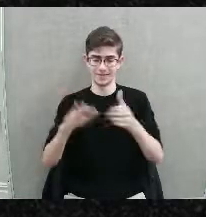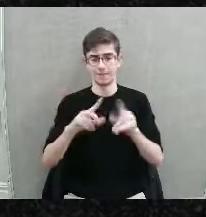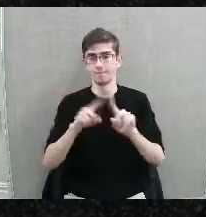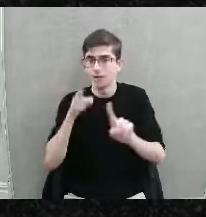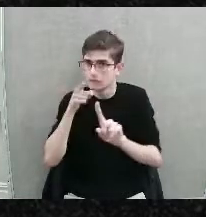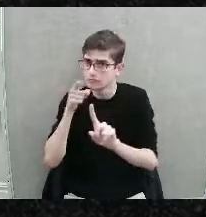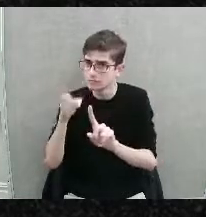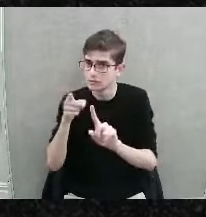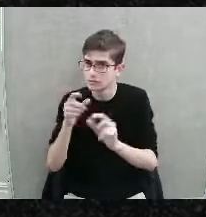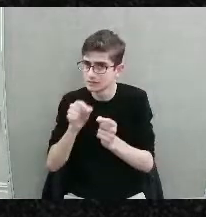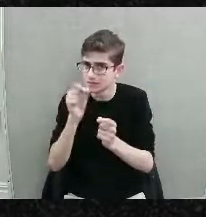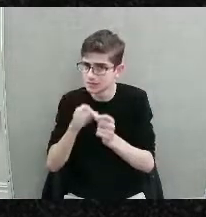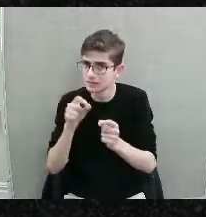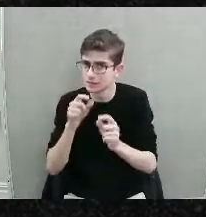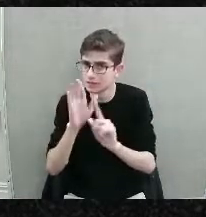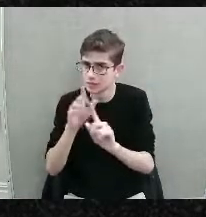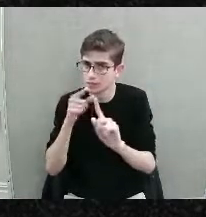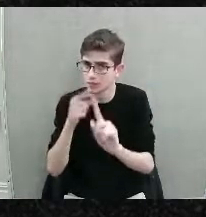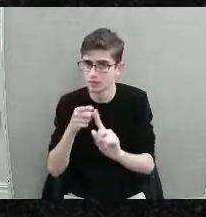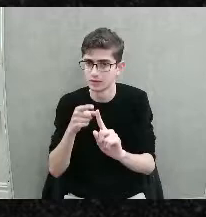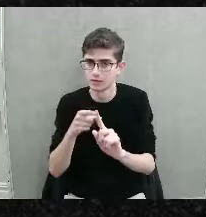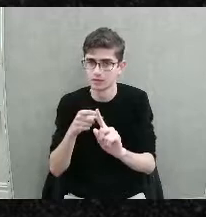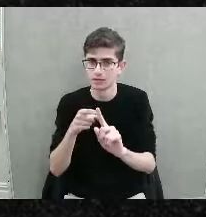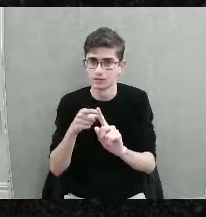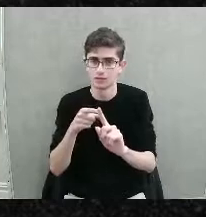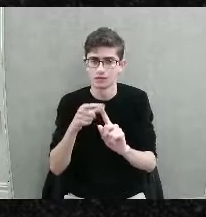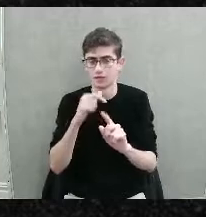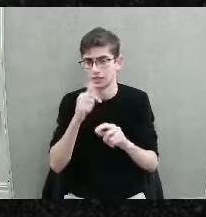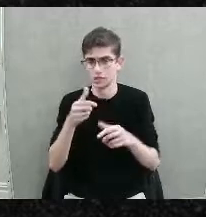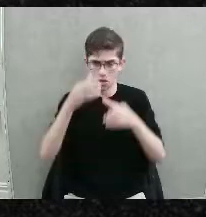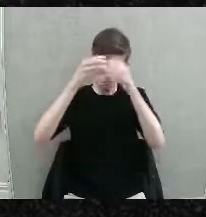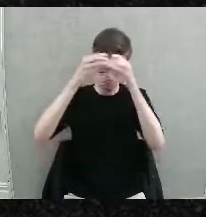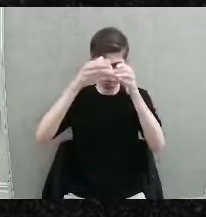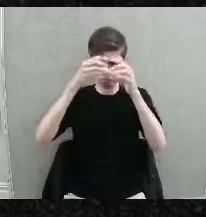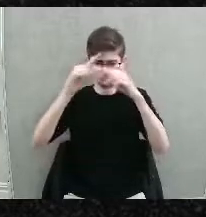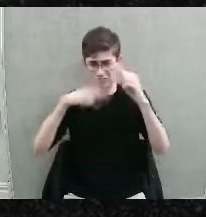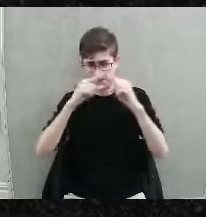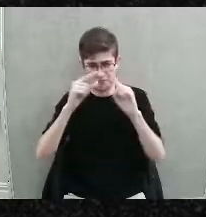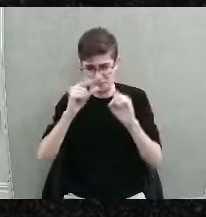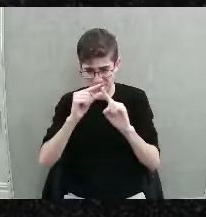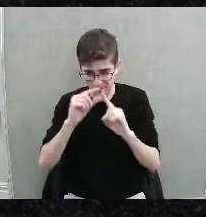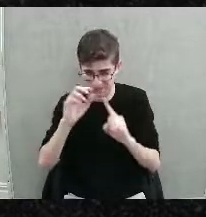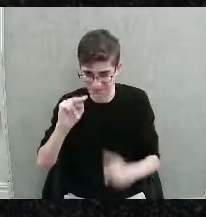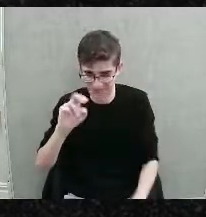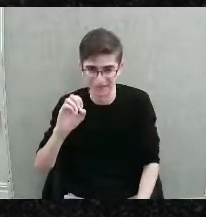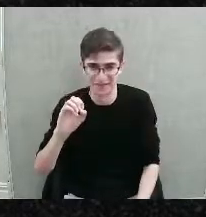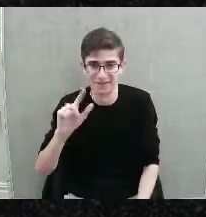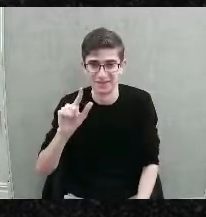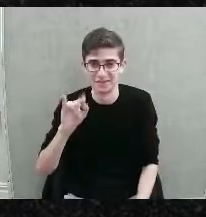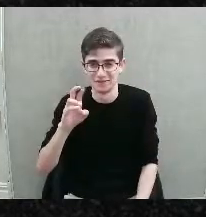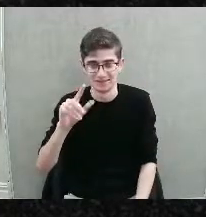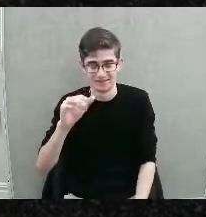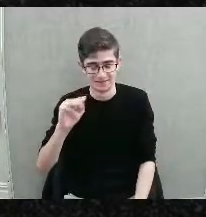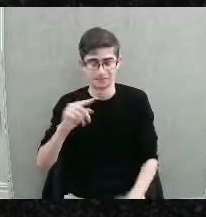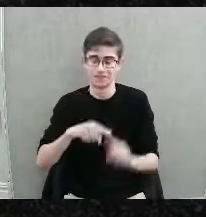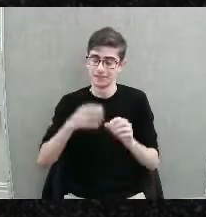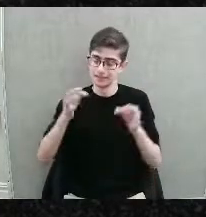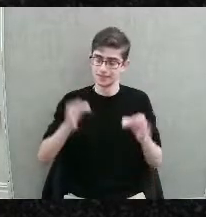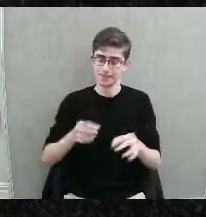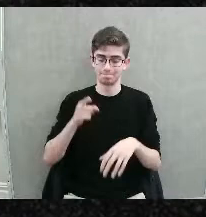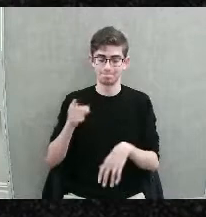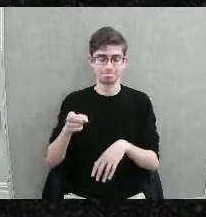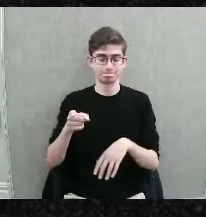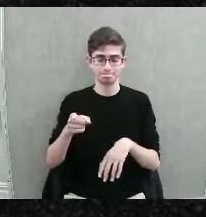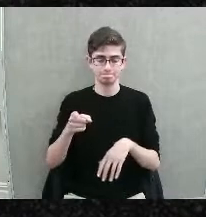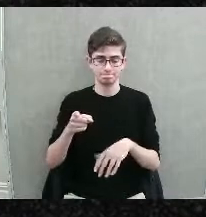about. He wasn't very learned on the term, but he decided that neoliberalism was